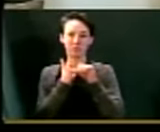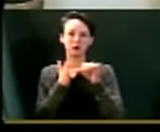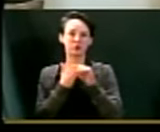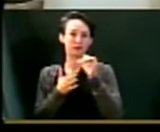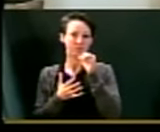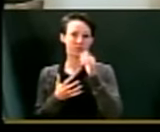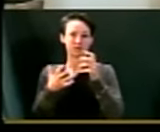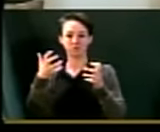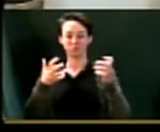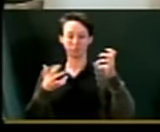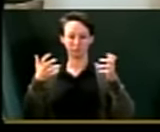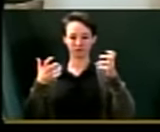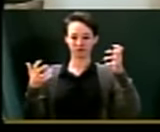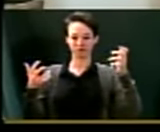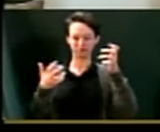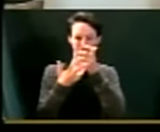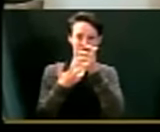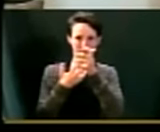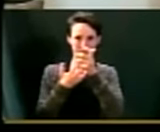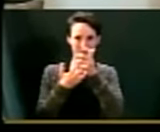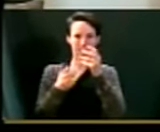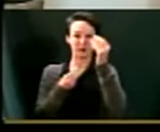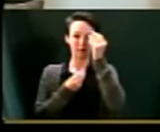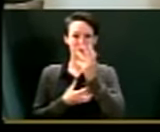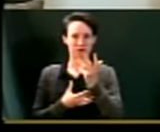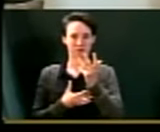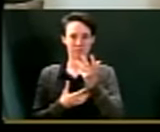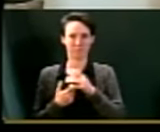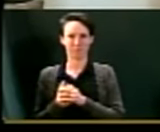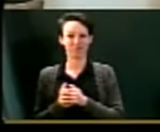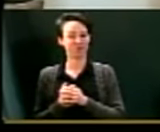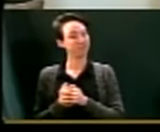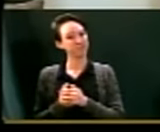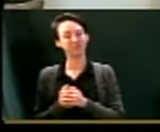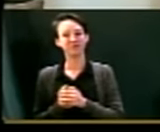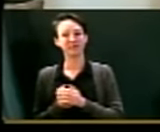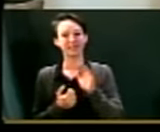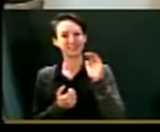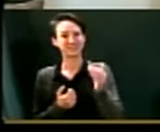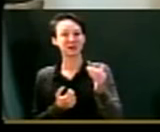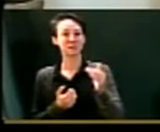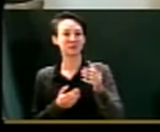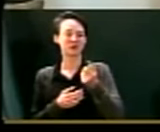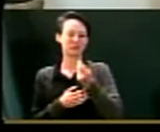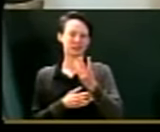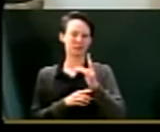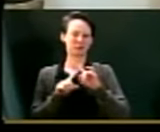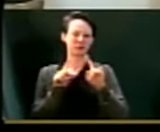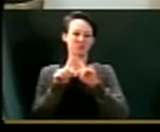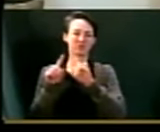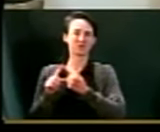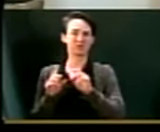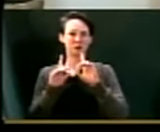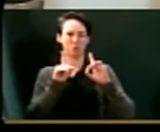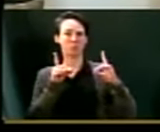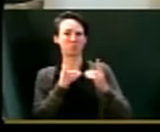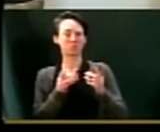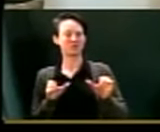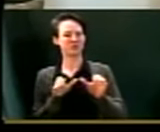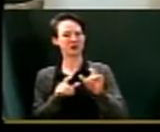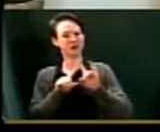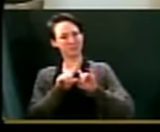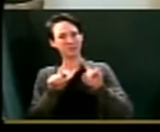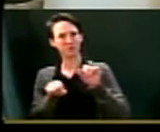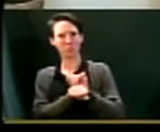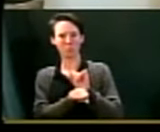information, pages that frankly look like several different departments did different work